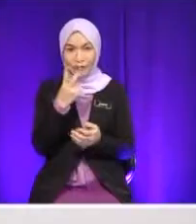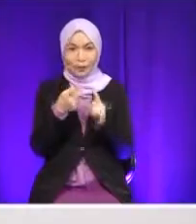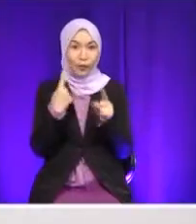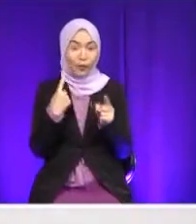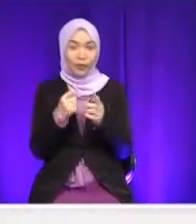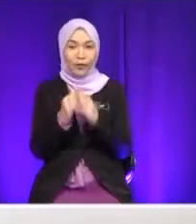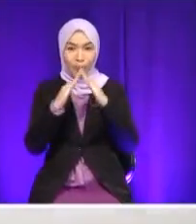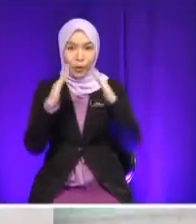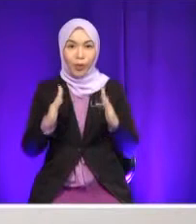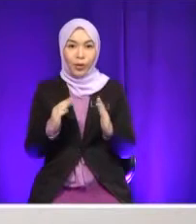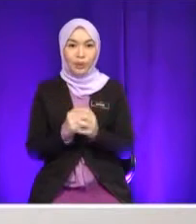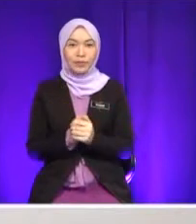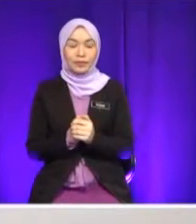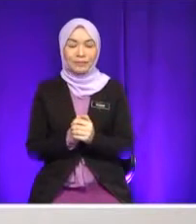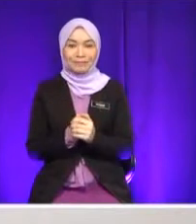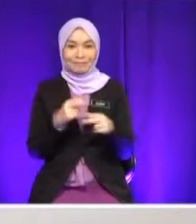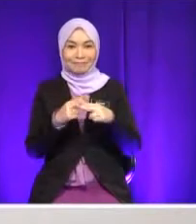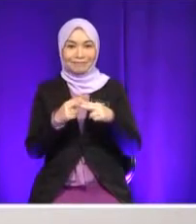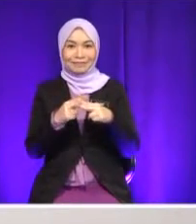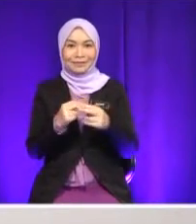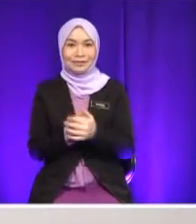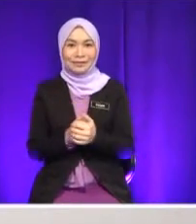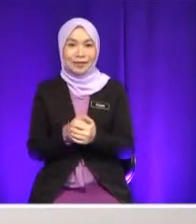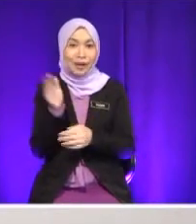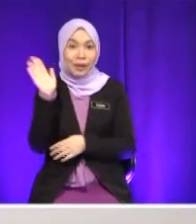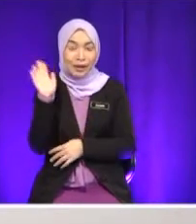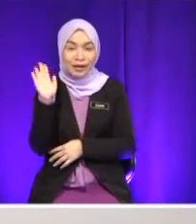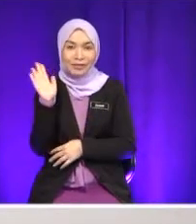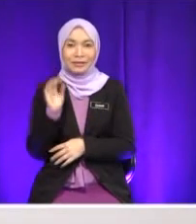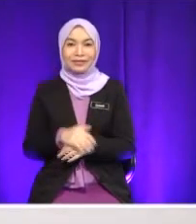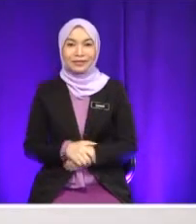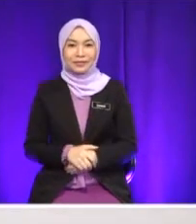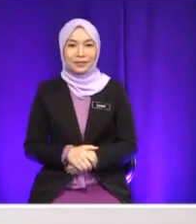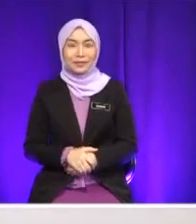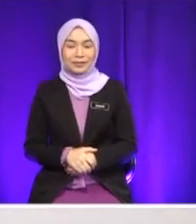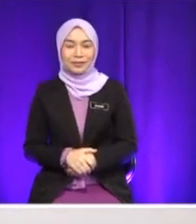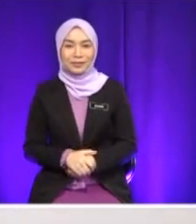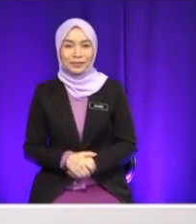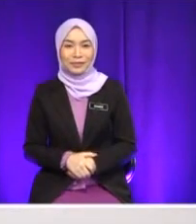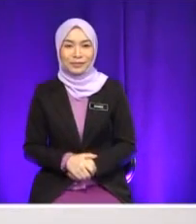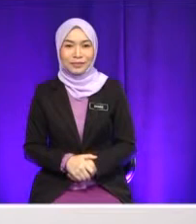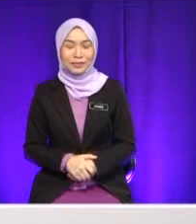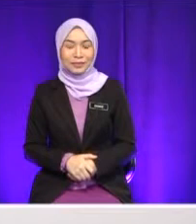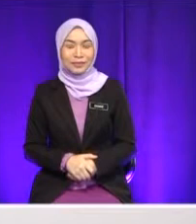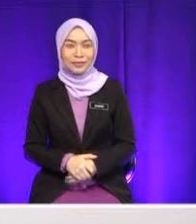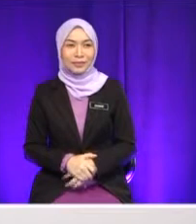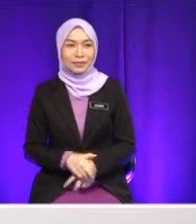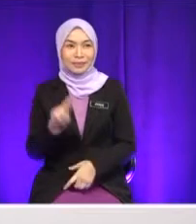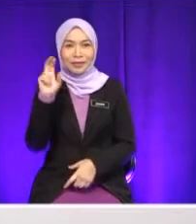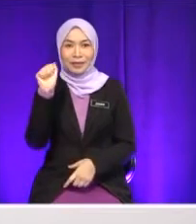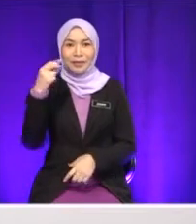we have Hang Fuliang. Fuliang, can you wave your hands to them? Yes. Okay, and then we have Rachel.